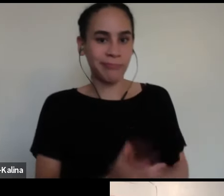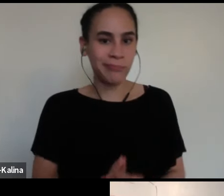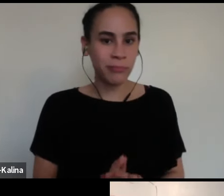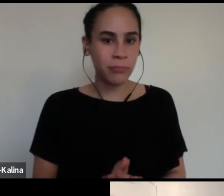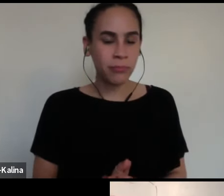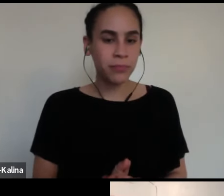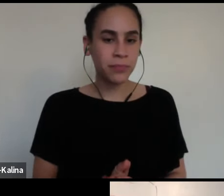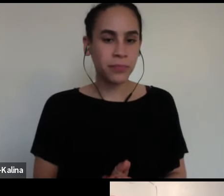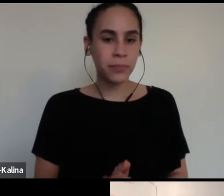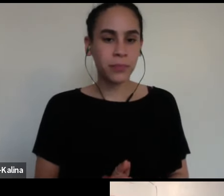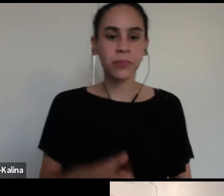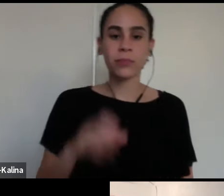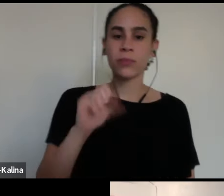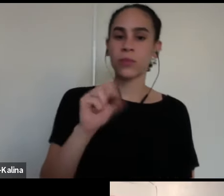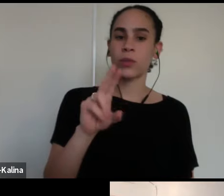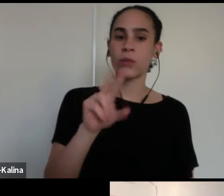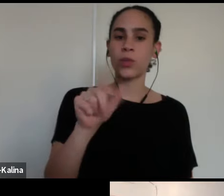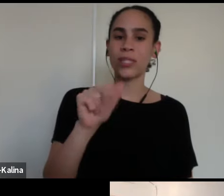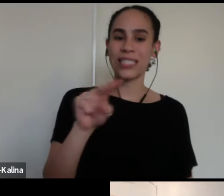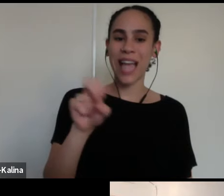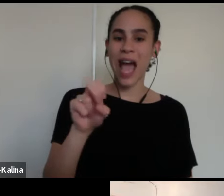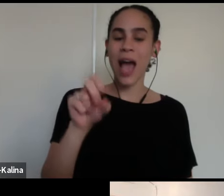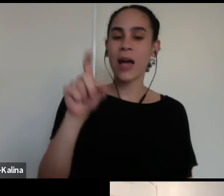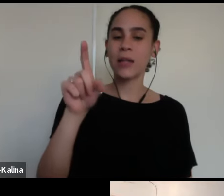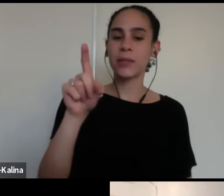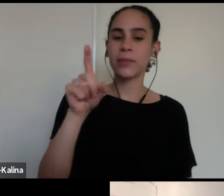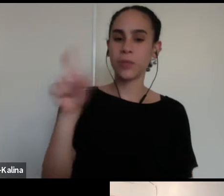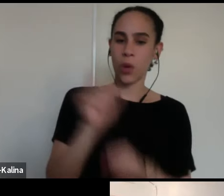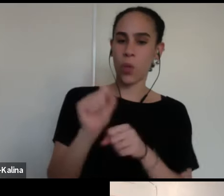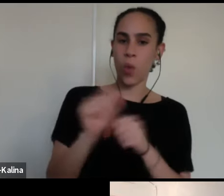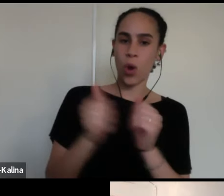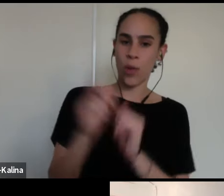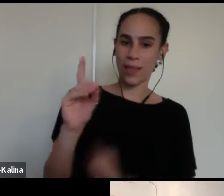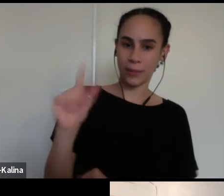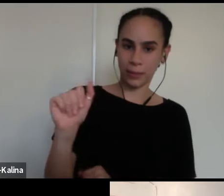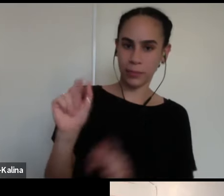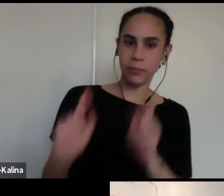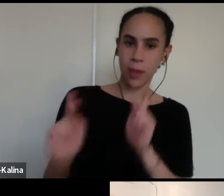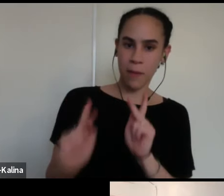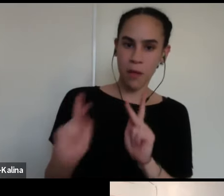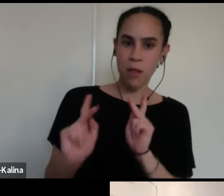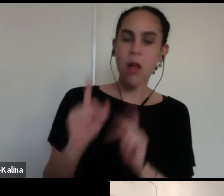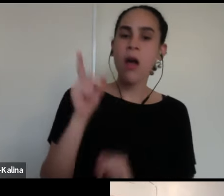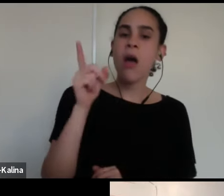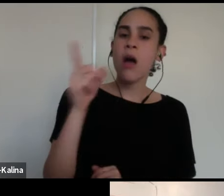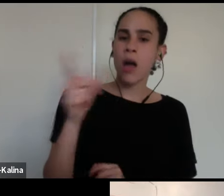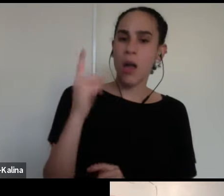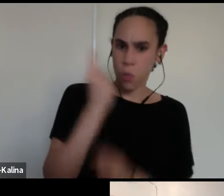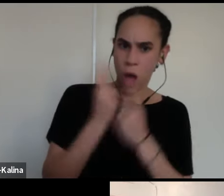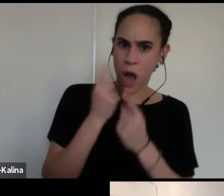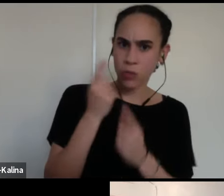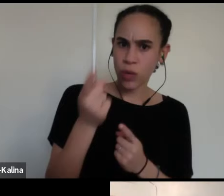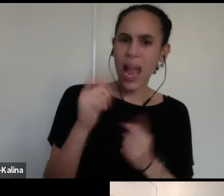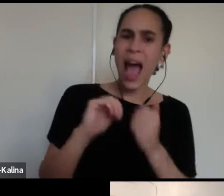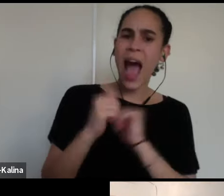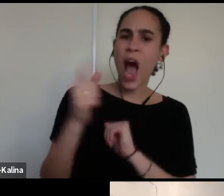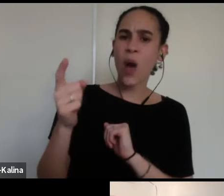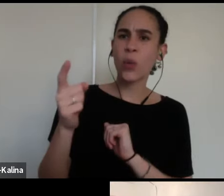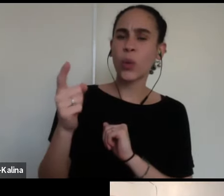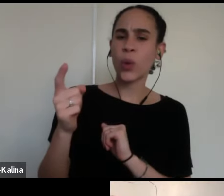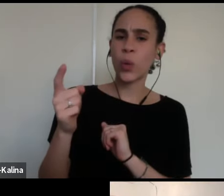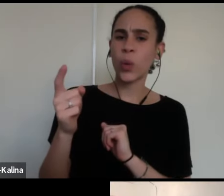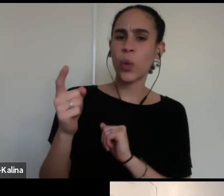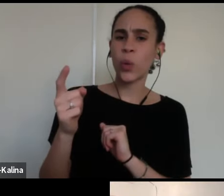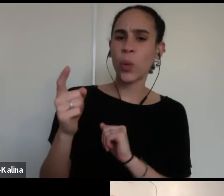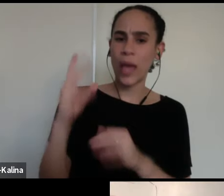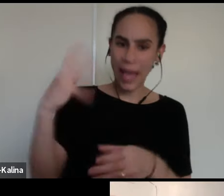Suzanne asks, Suzanne works with people with disabilities and is wondering if you think about how you think about people with disabilities and the